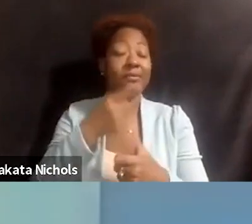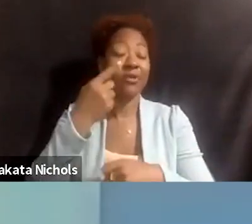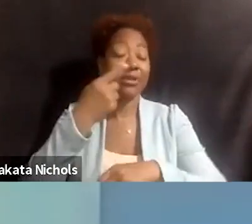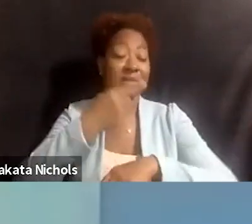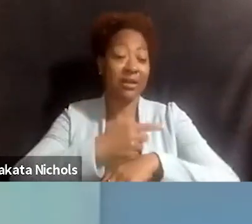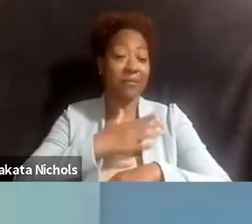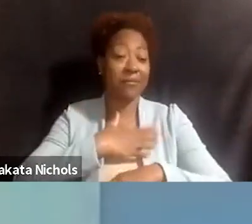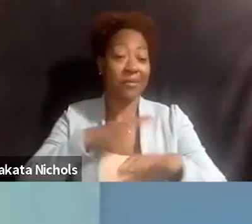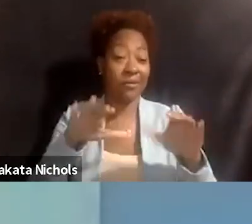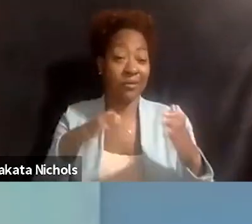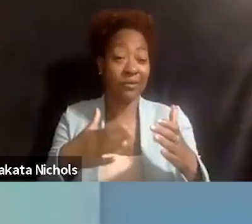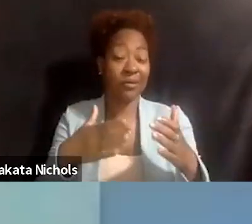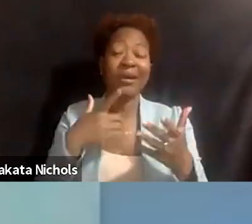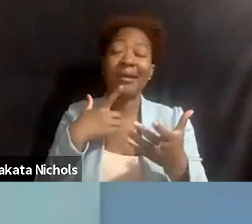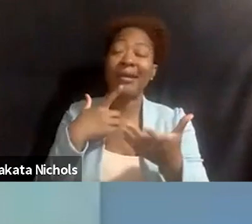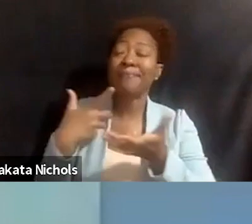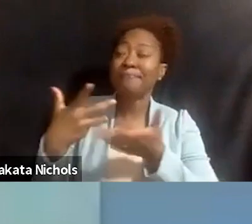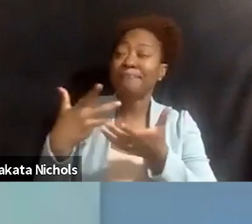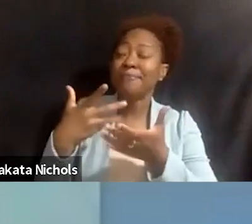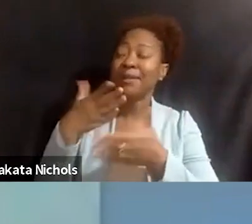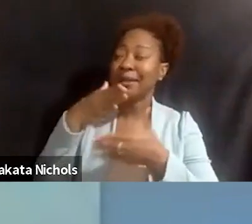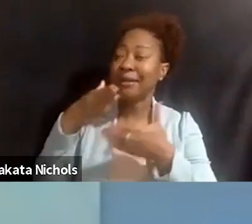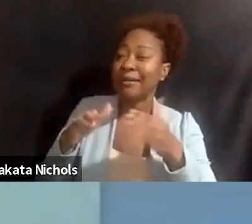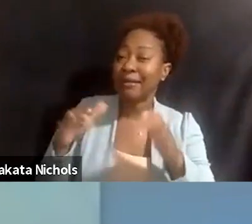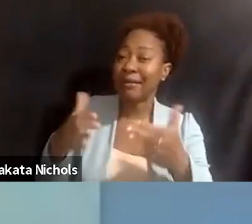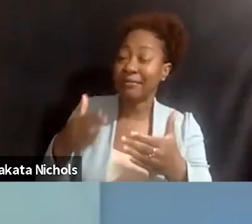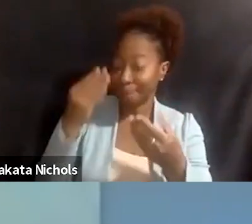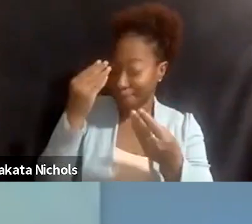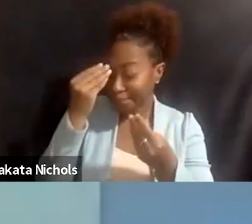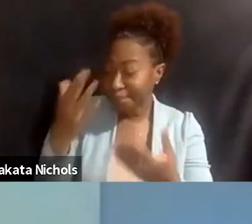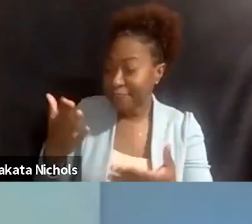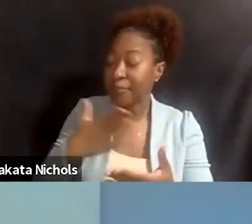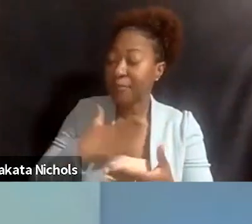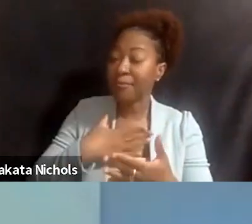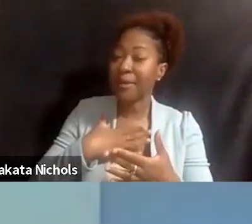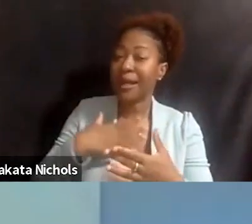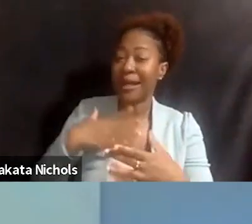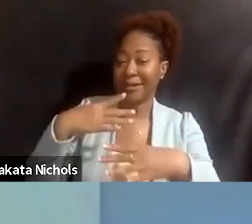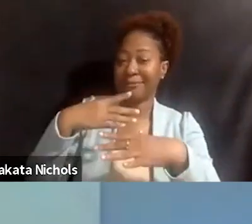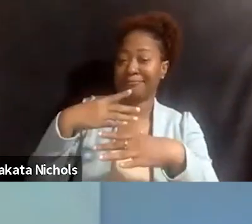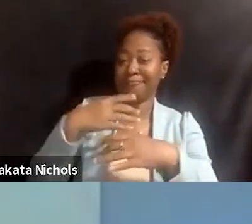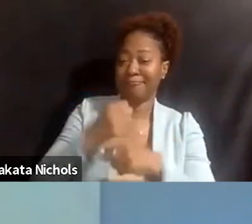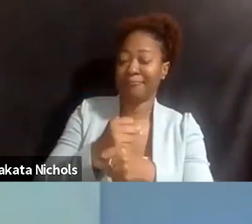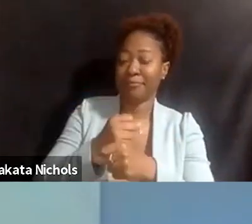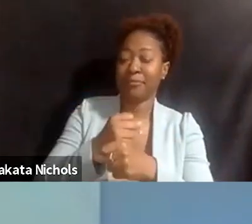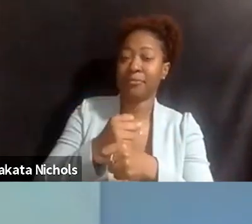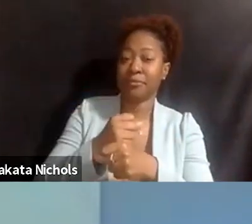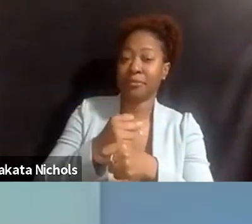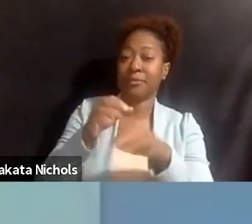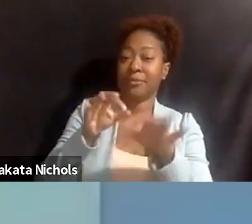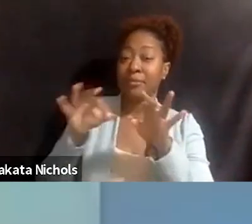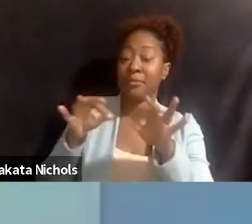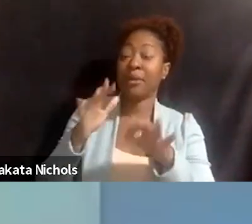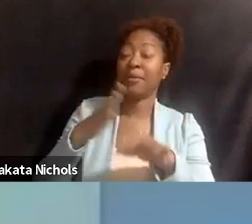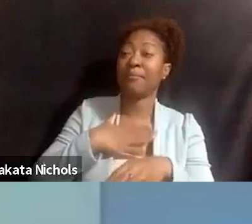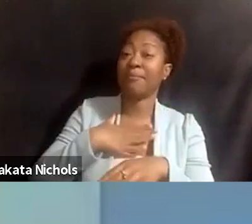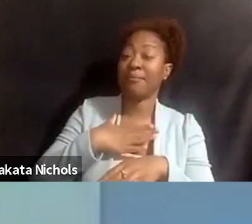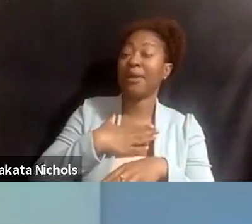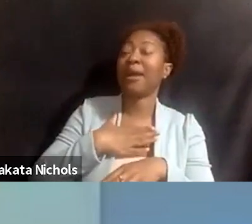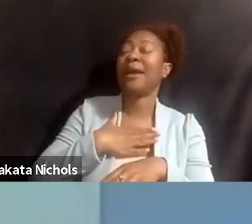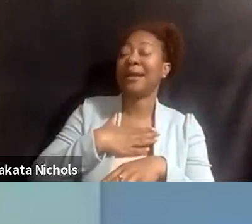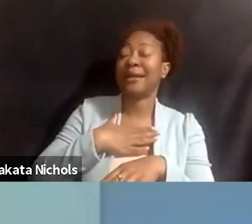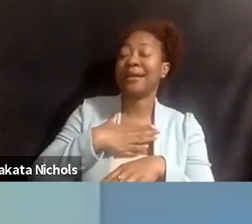I spoke to her at the end of class, giving her my short description of my condition that I was accustomed to